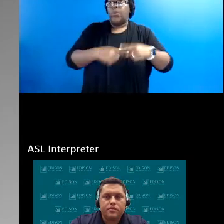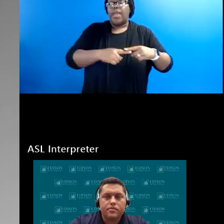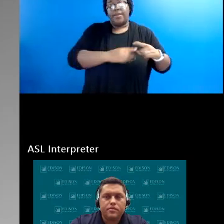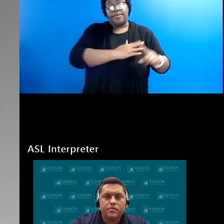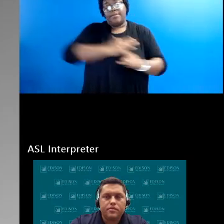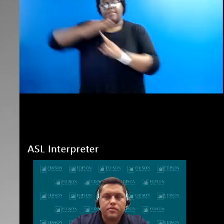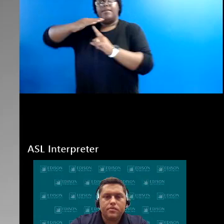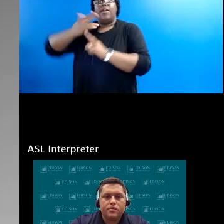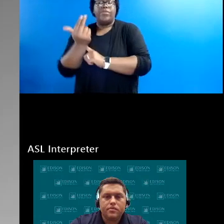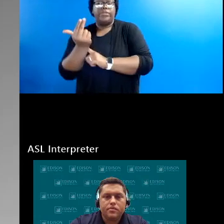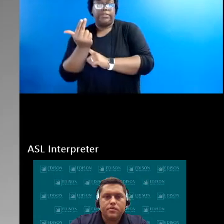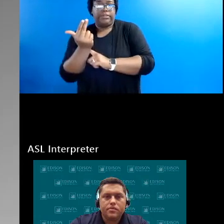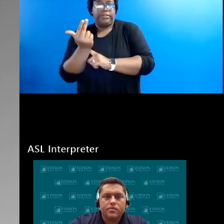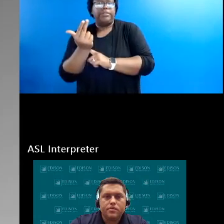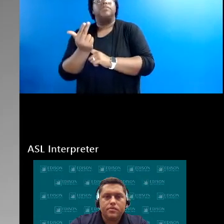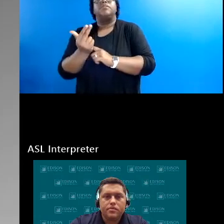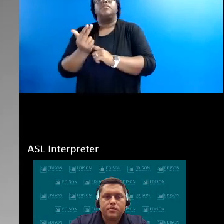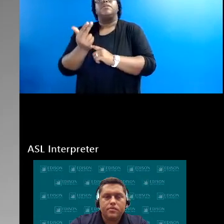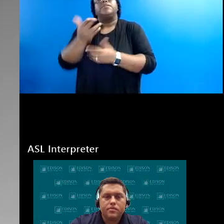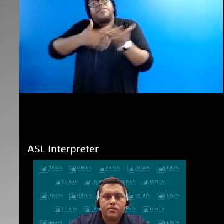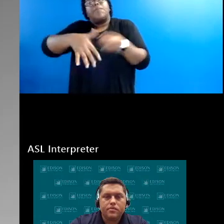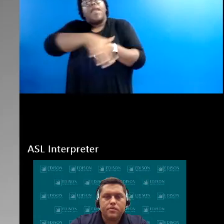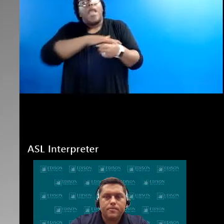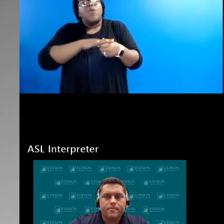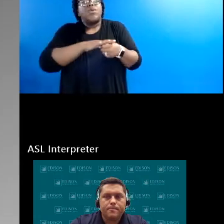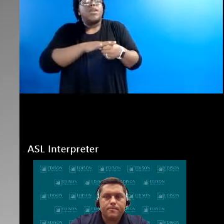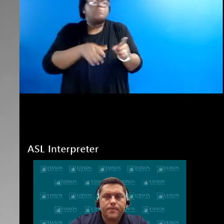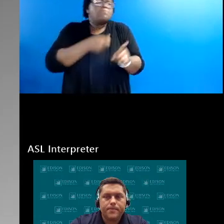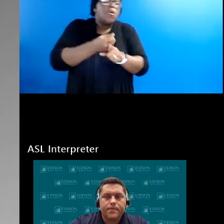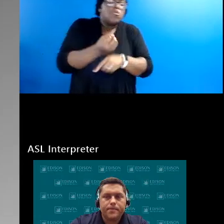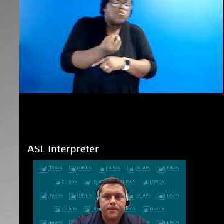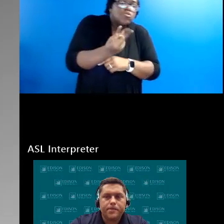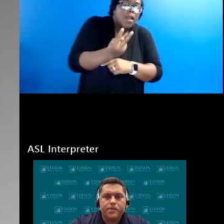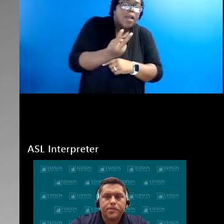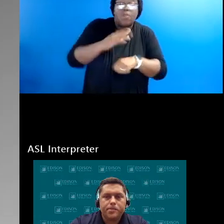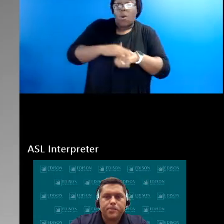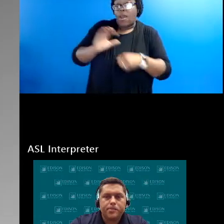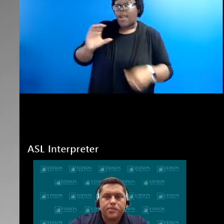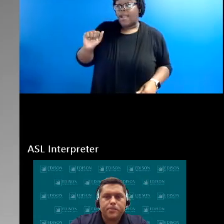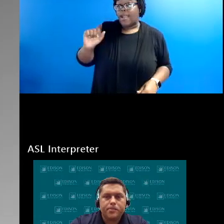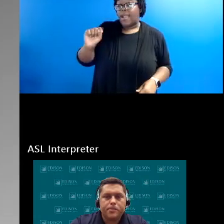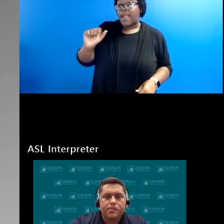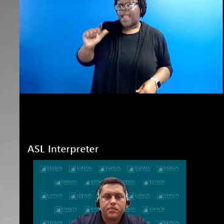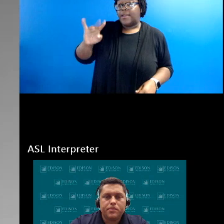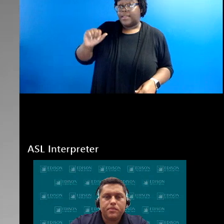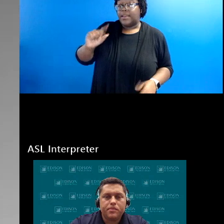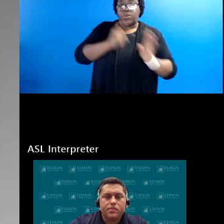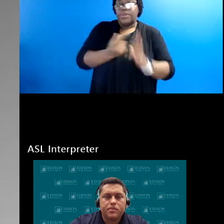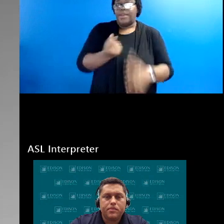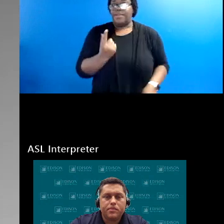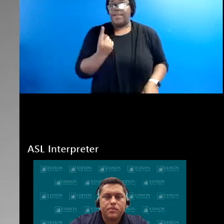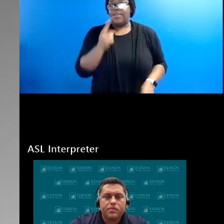There were some parts of our service territory where it would hit 12, and on Catalina we had an 11 because of the